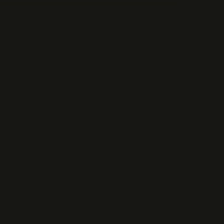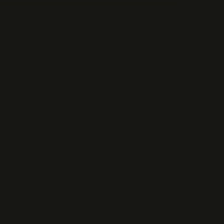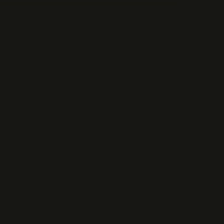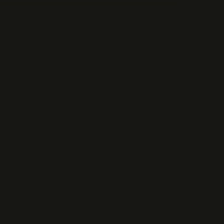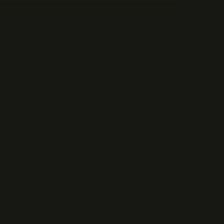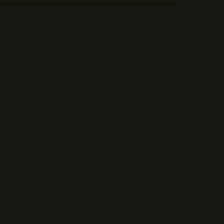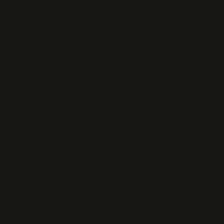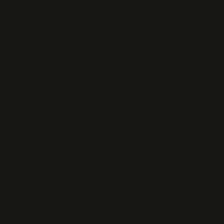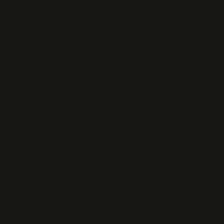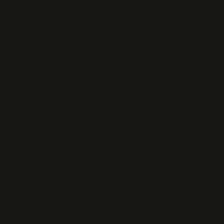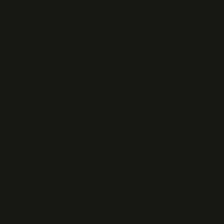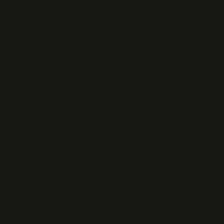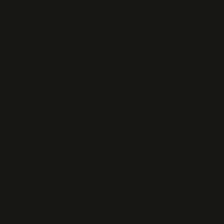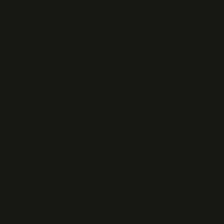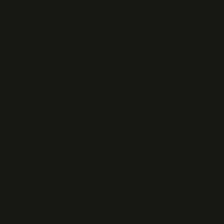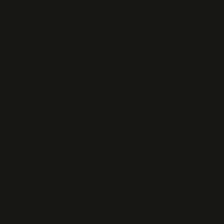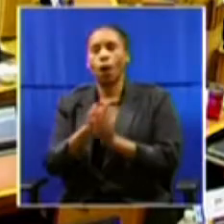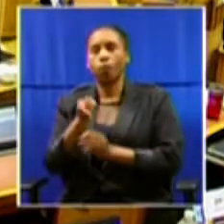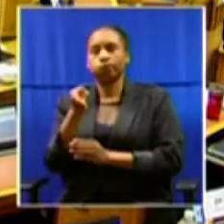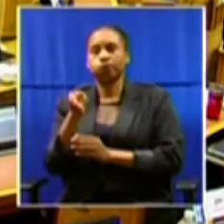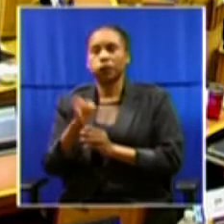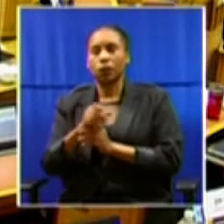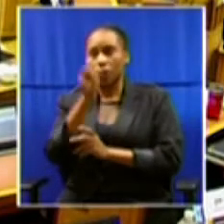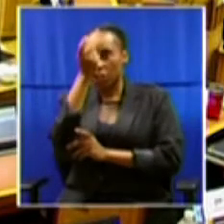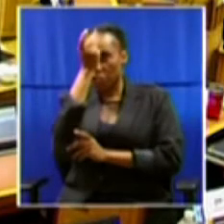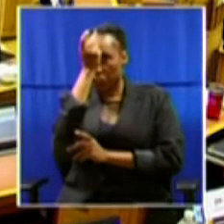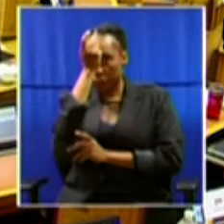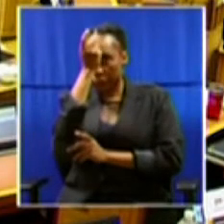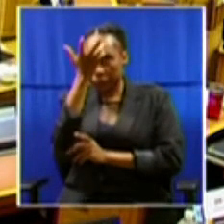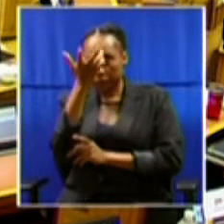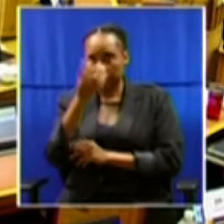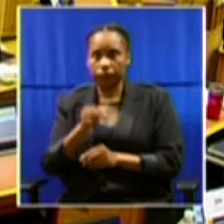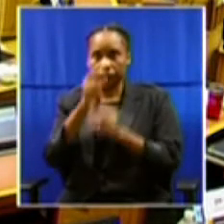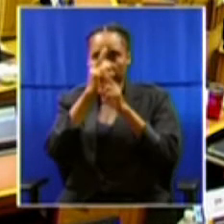Chair. The Honourable Deputy Minister.